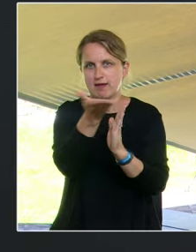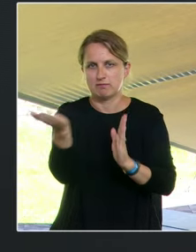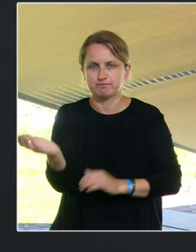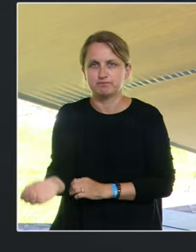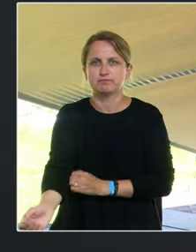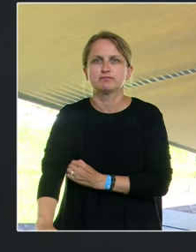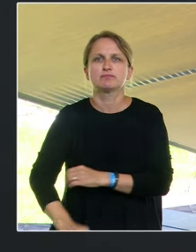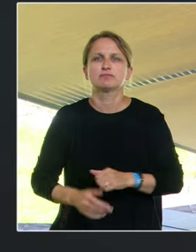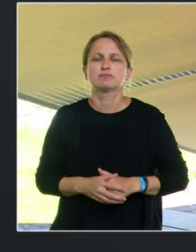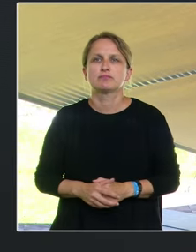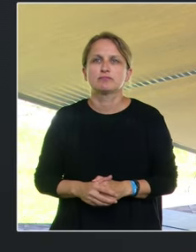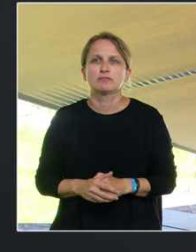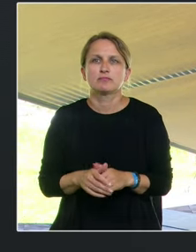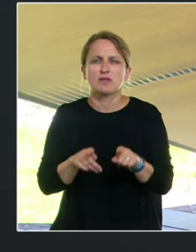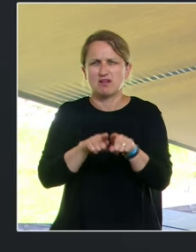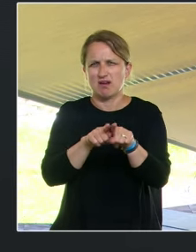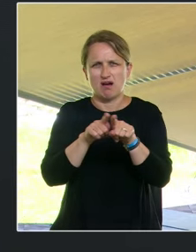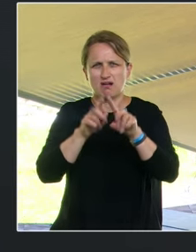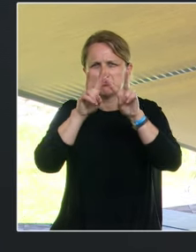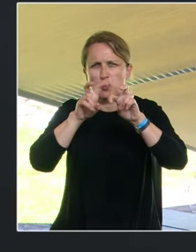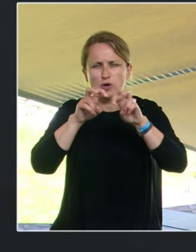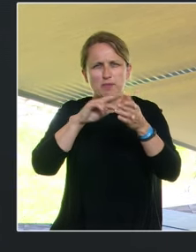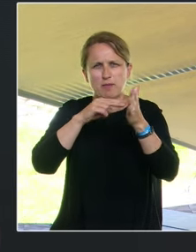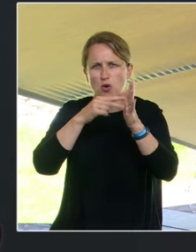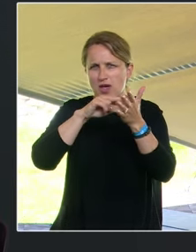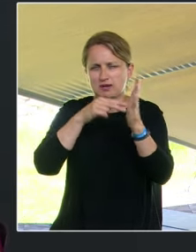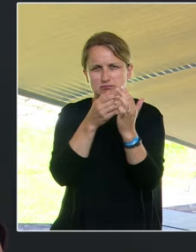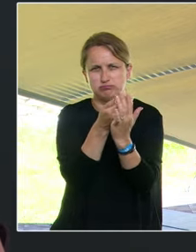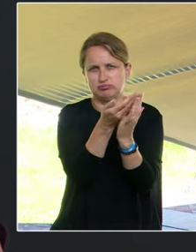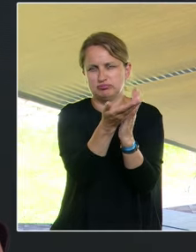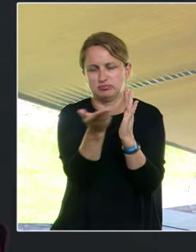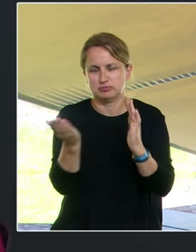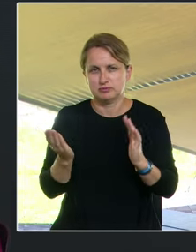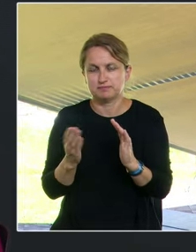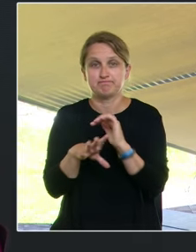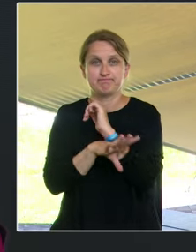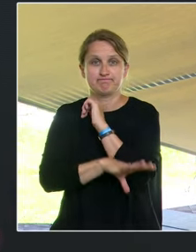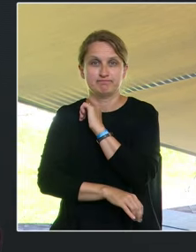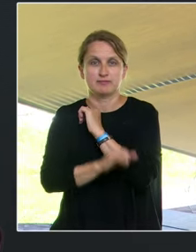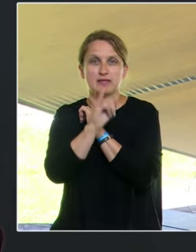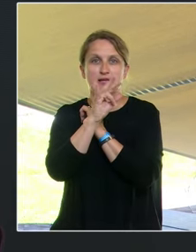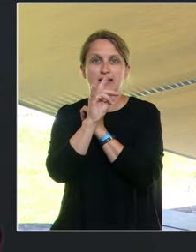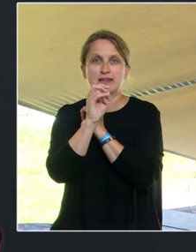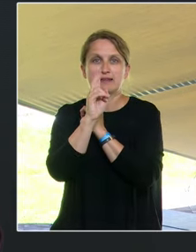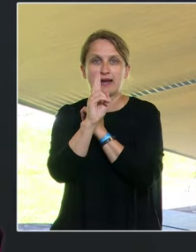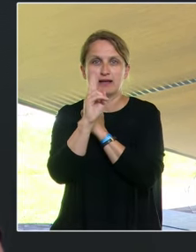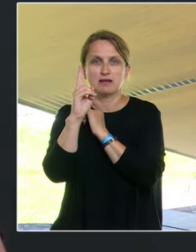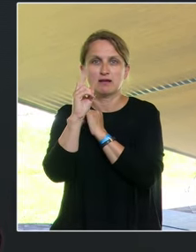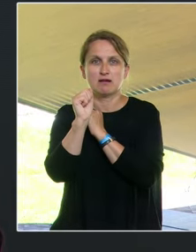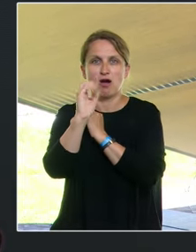And we're also involved in several research projects. And finally, Indrek Kasela is an Estonian angel investor, gallerist,